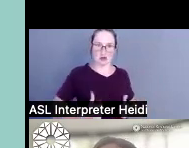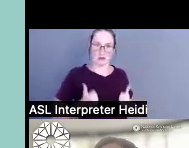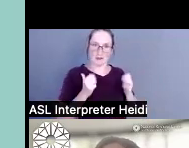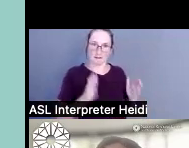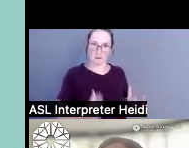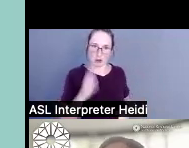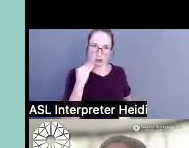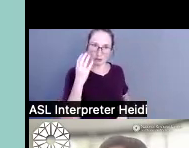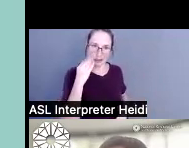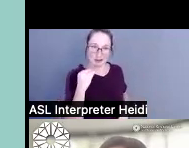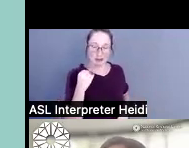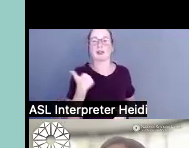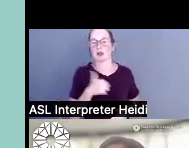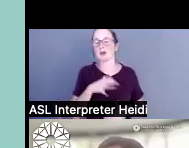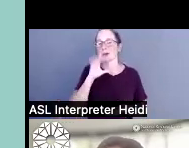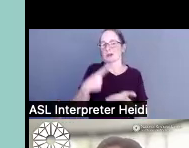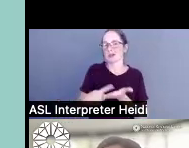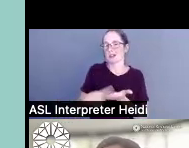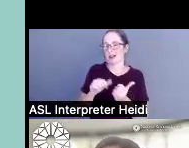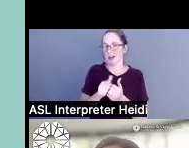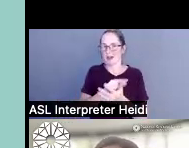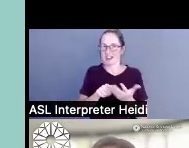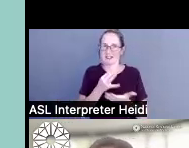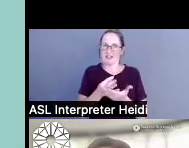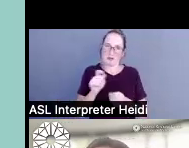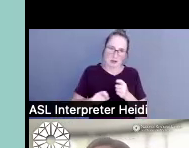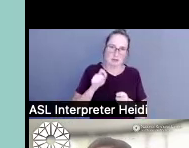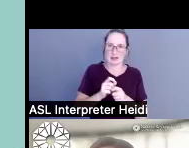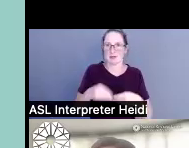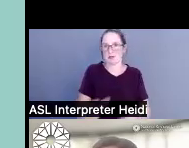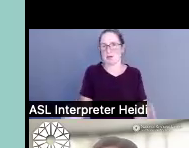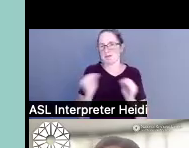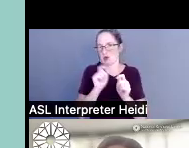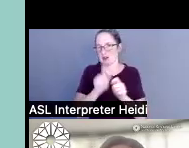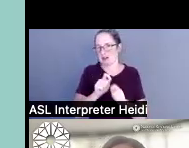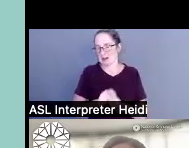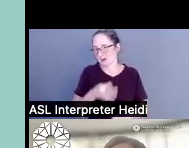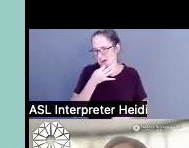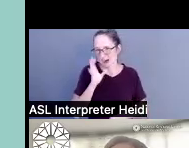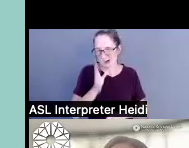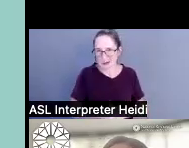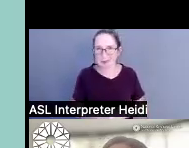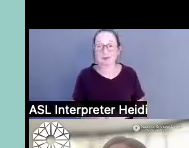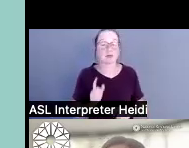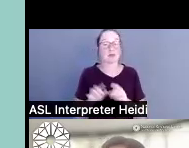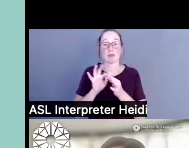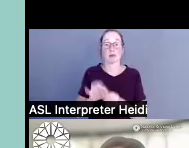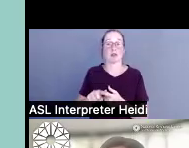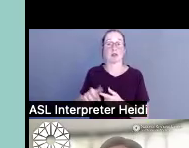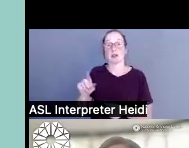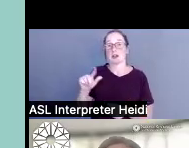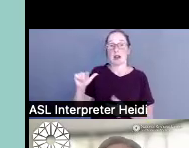had. And we'll discuss how these funds were specifically dispersed in more detail shortly. But in terms of the data